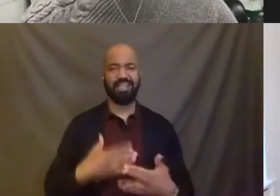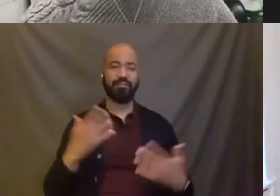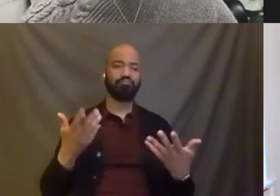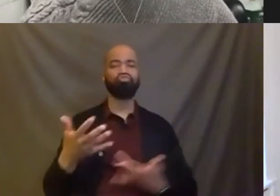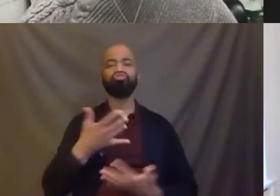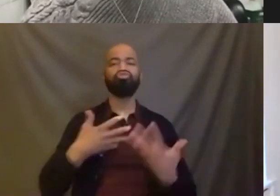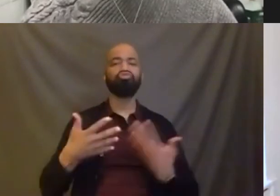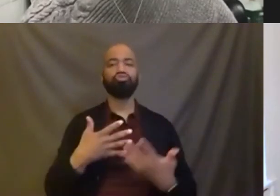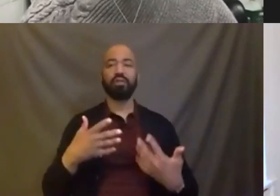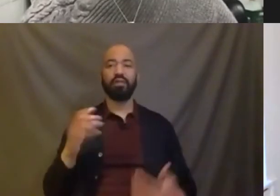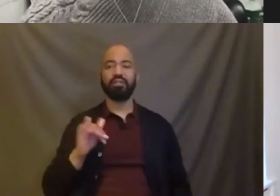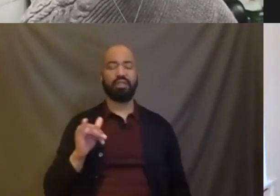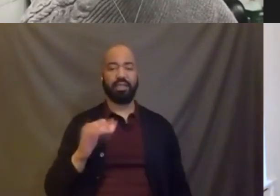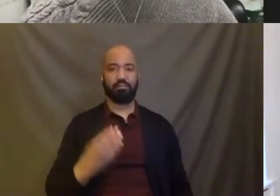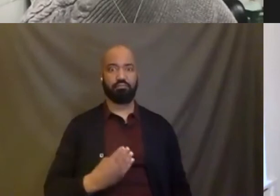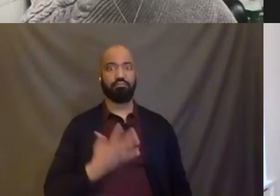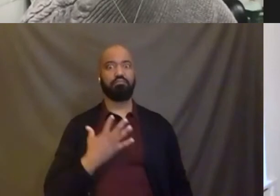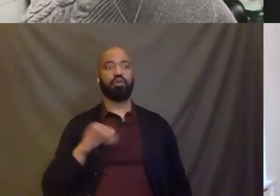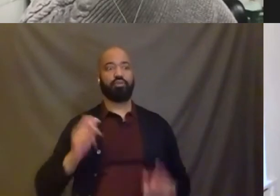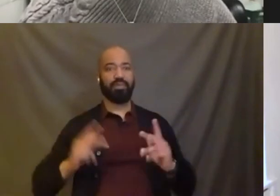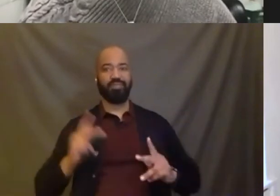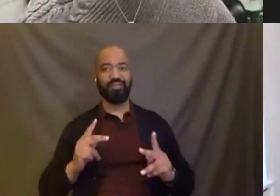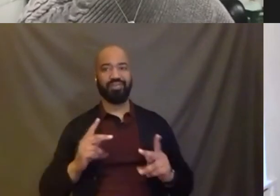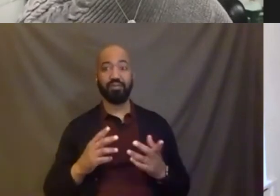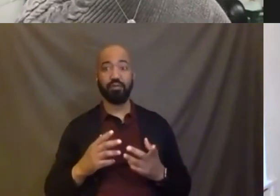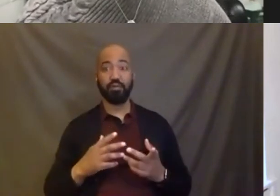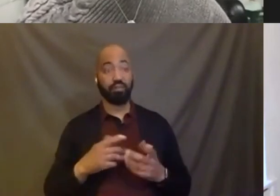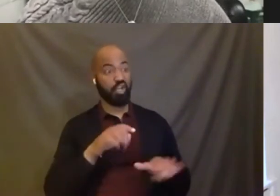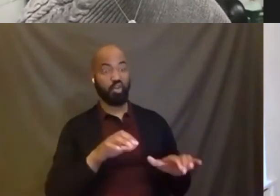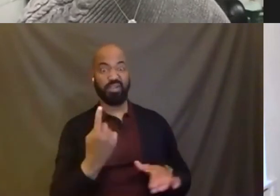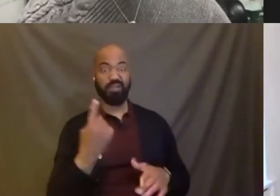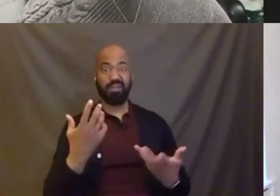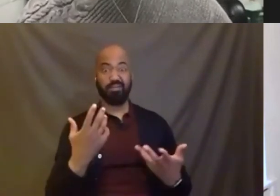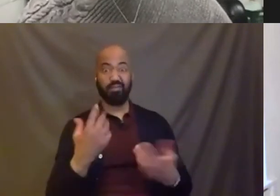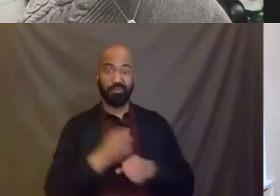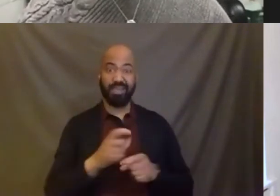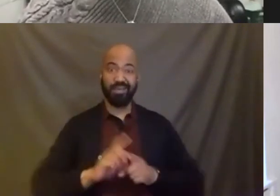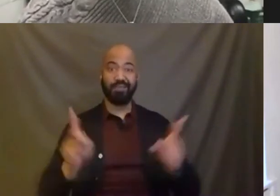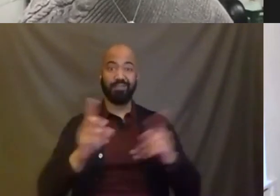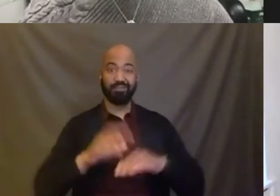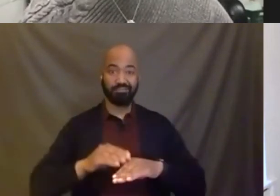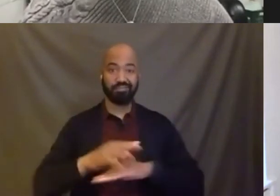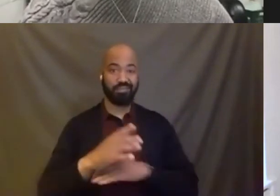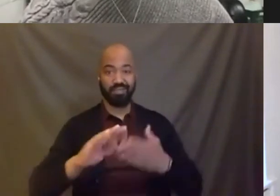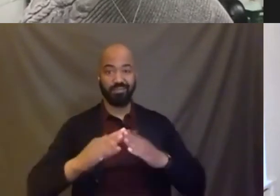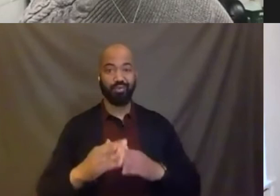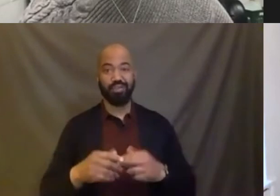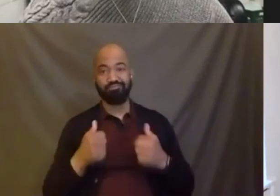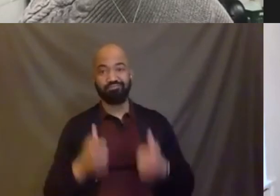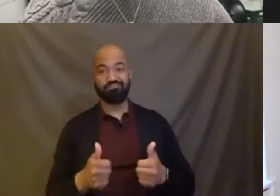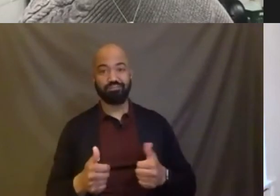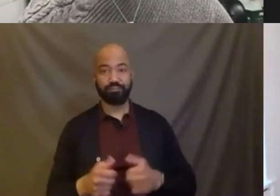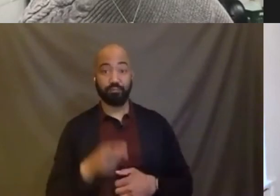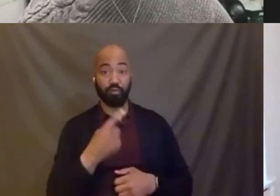It was like infectious because people were like they're doing something, like we're making a difference. So yes. I think like what you just said, it's